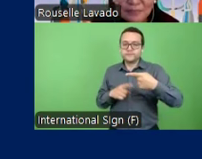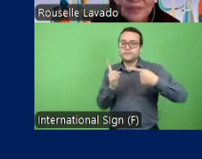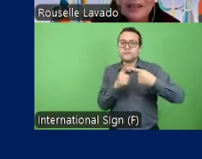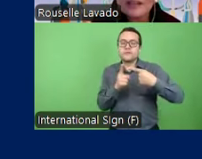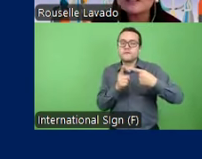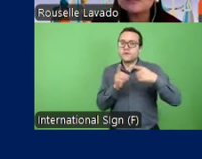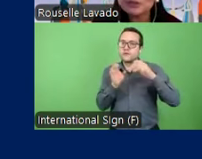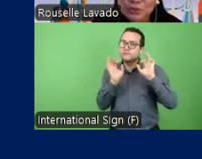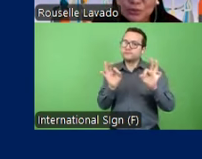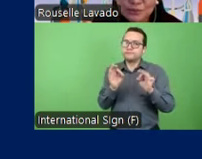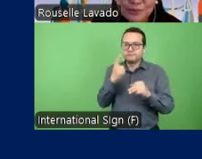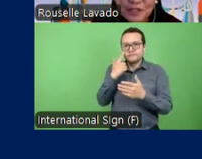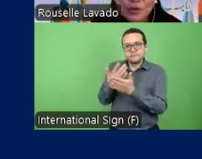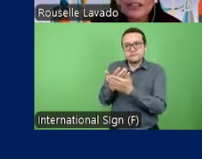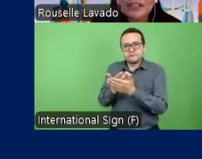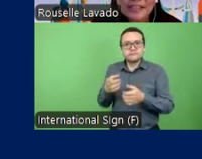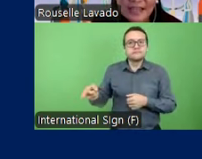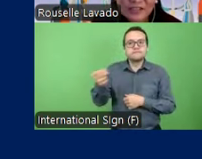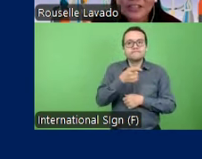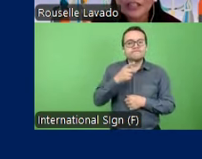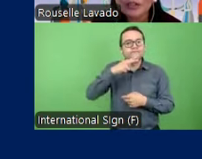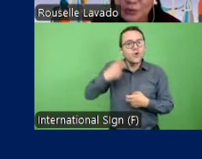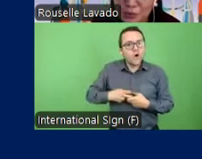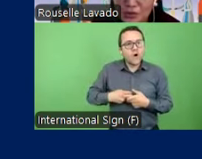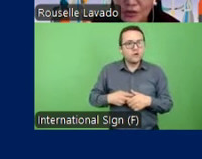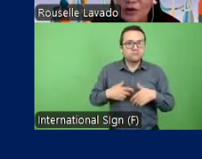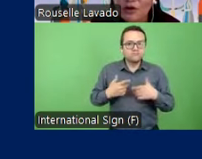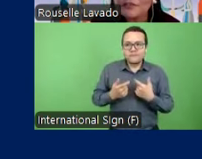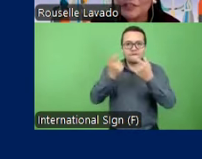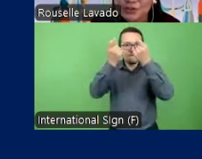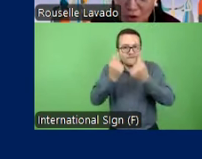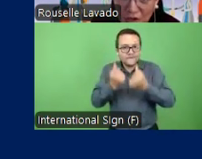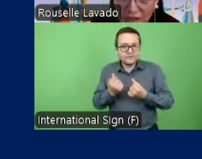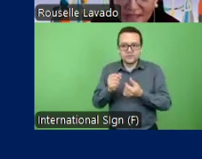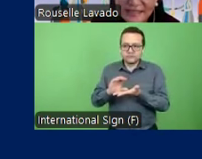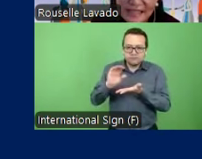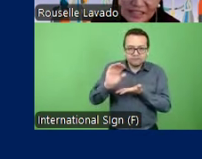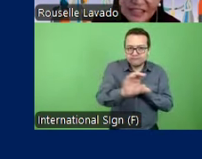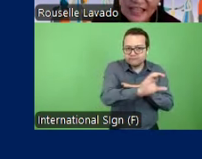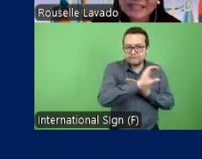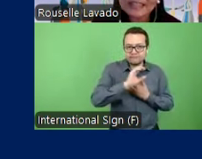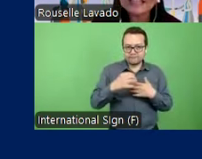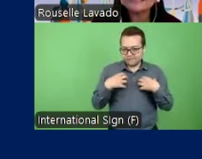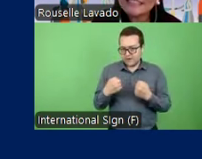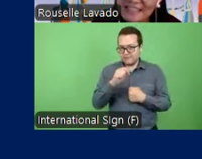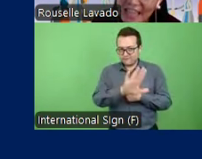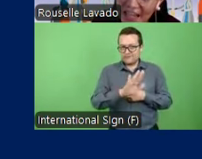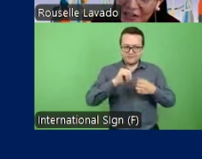Americas. And number two, to underline the critical role of strong, standardized,